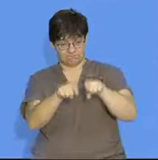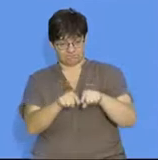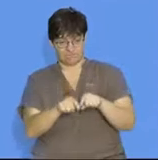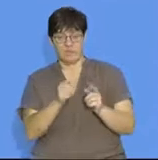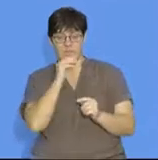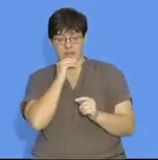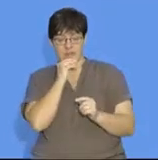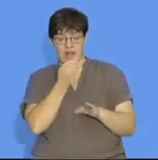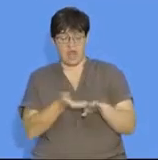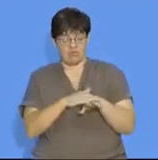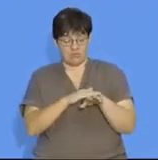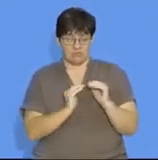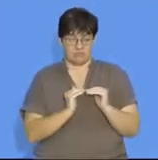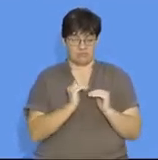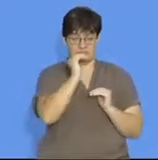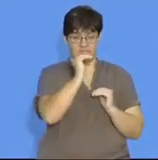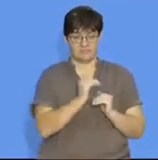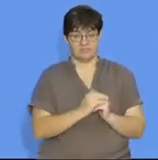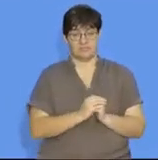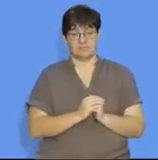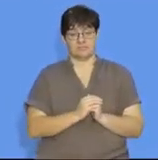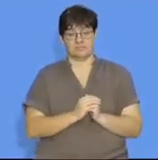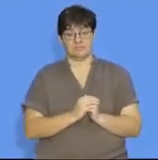Increases, current increases, okay?